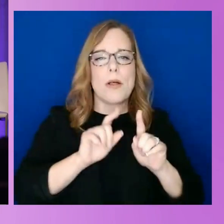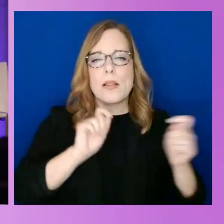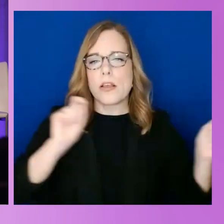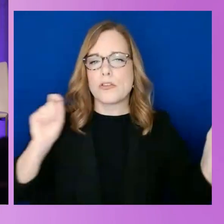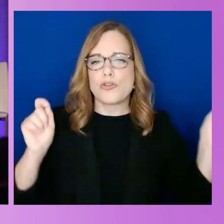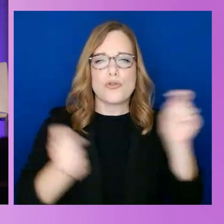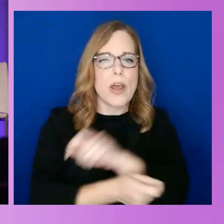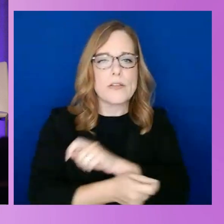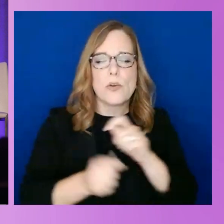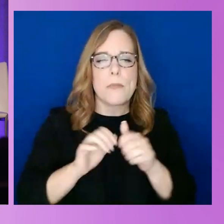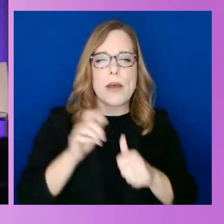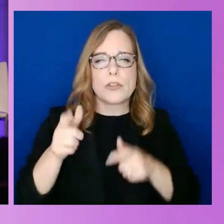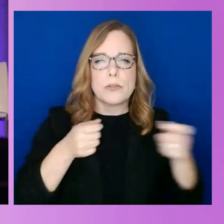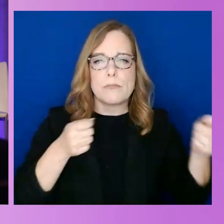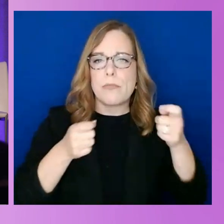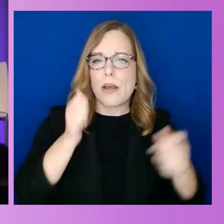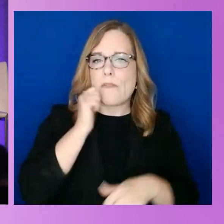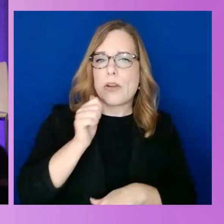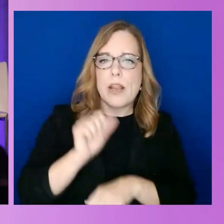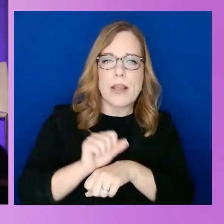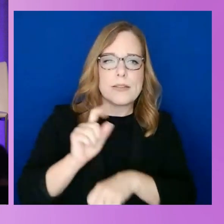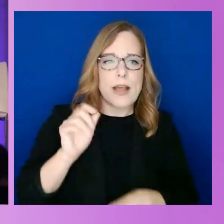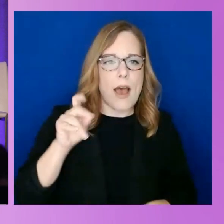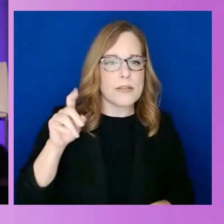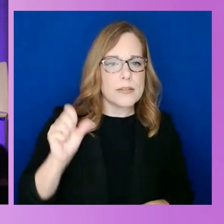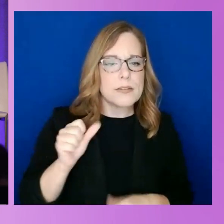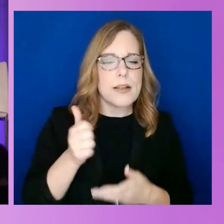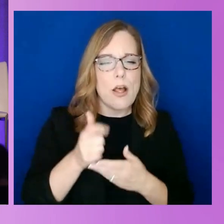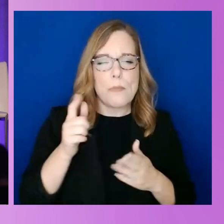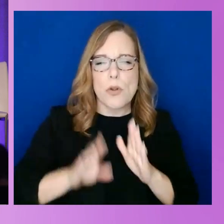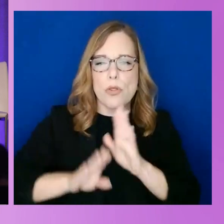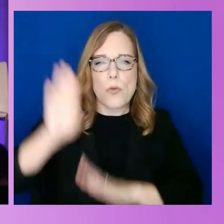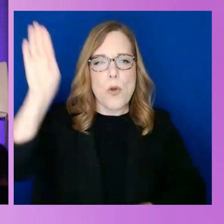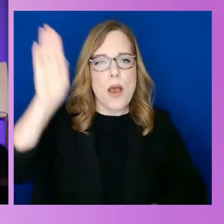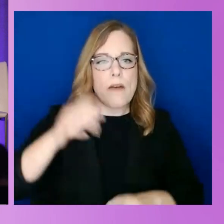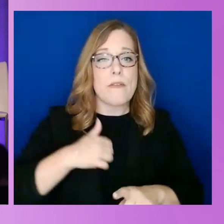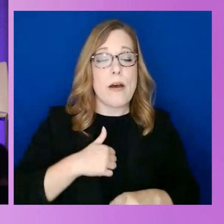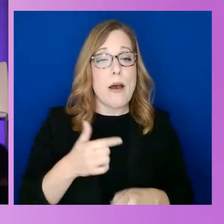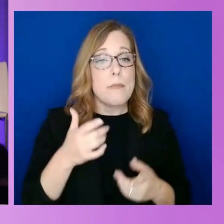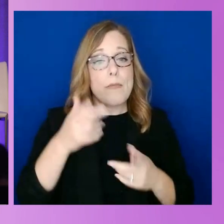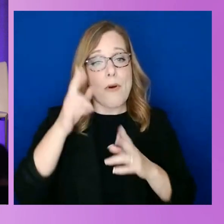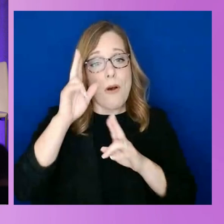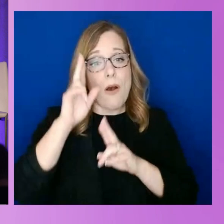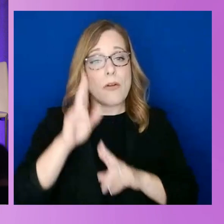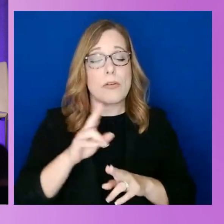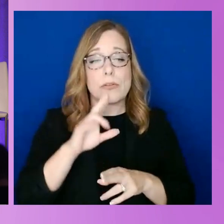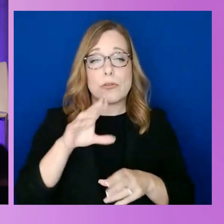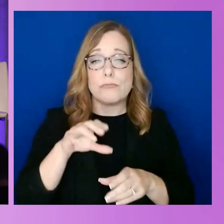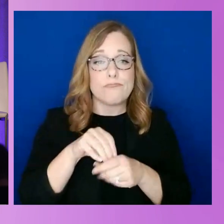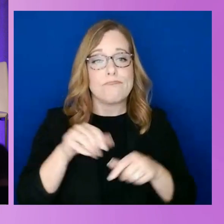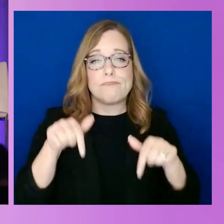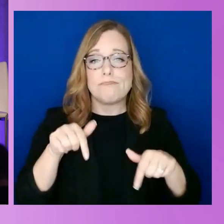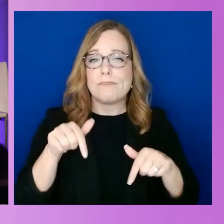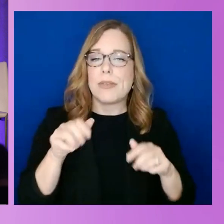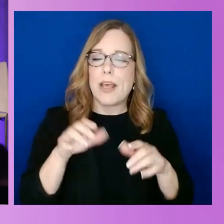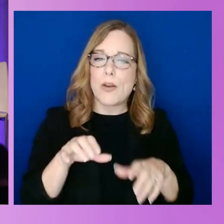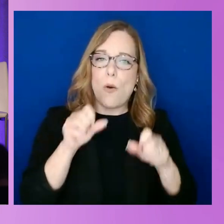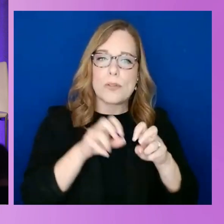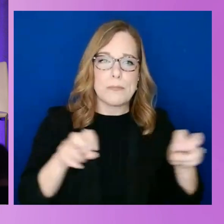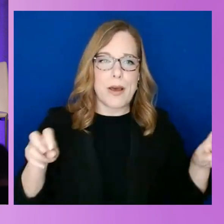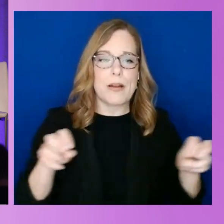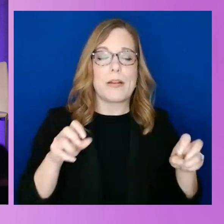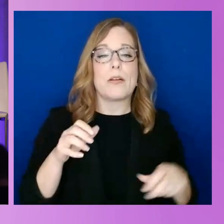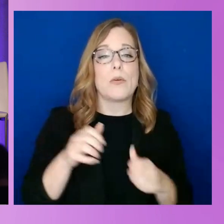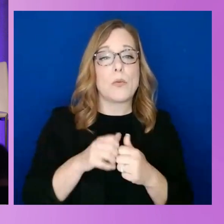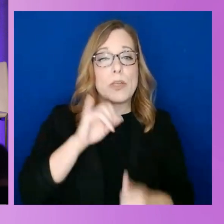Jenny Lay-Flurrie, Microsoft Chief Accessibility Officer, and Tara Roth, Corporate Vice President for